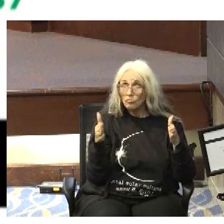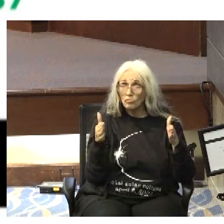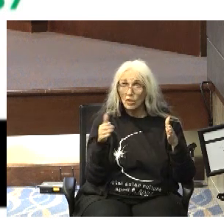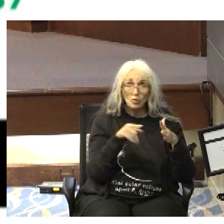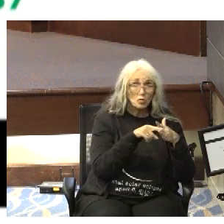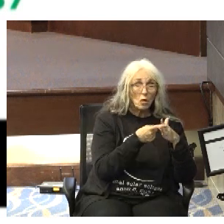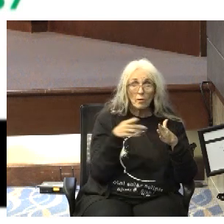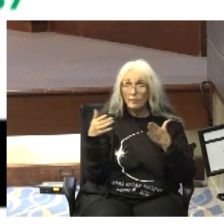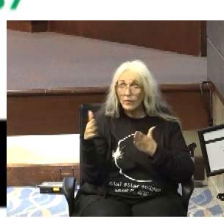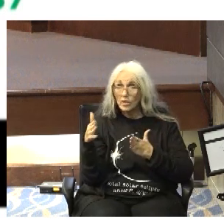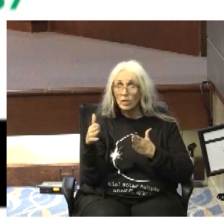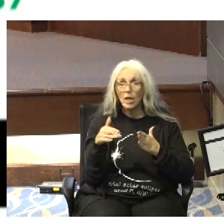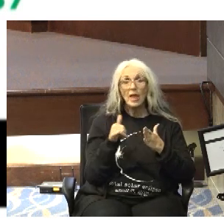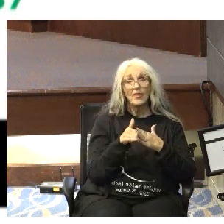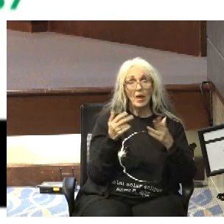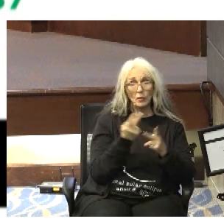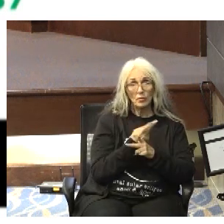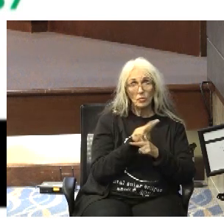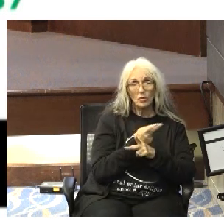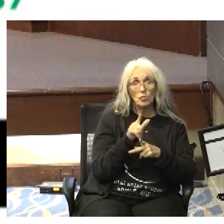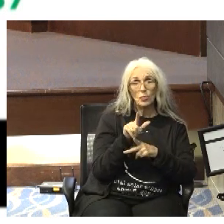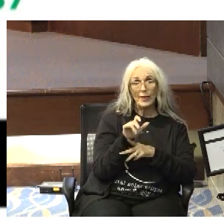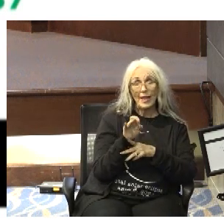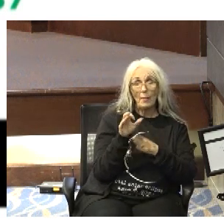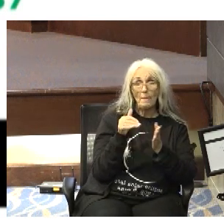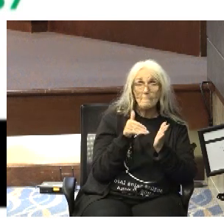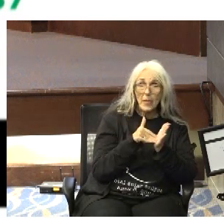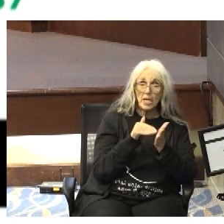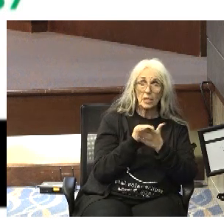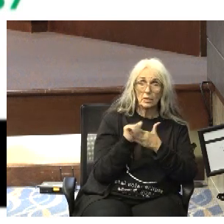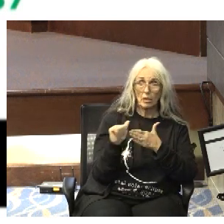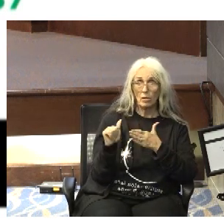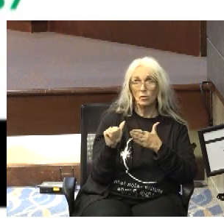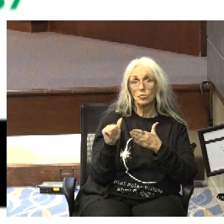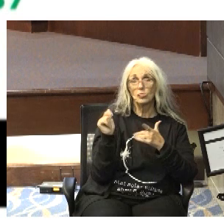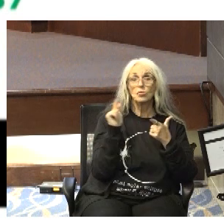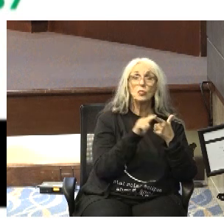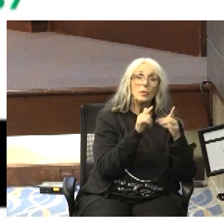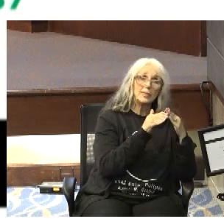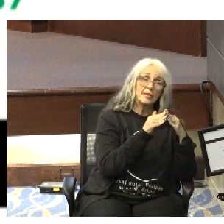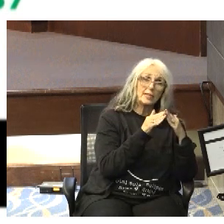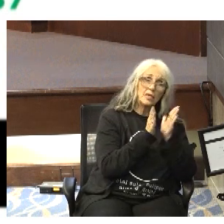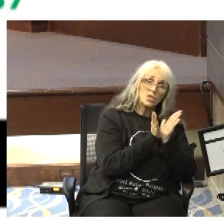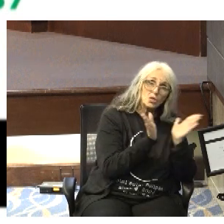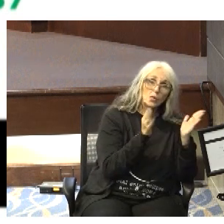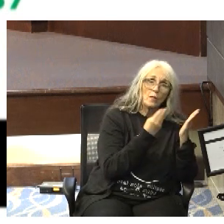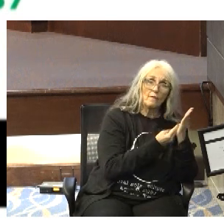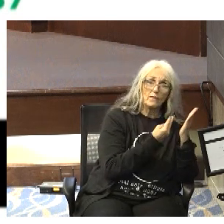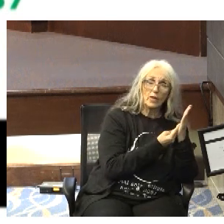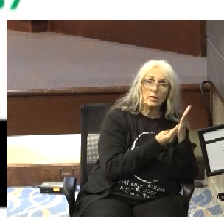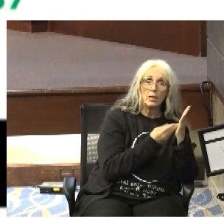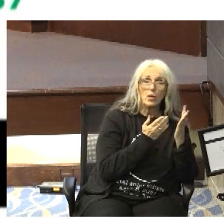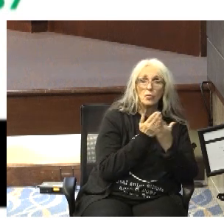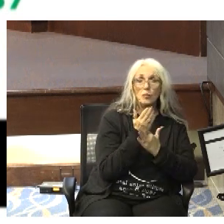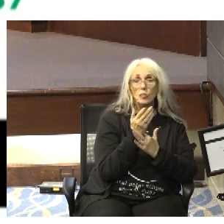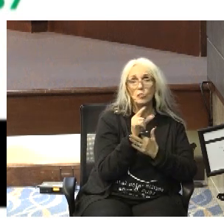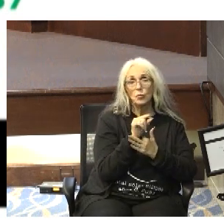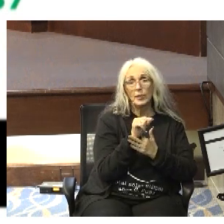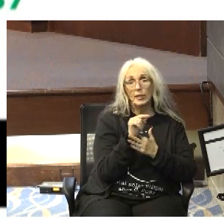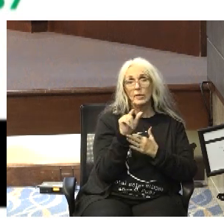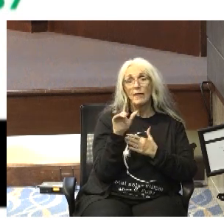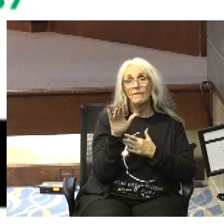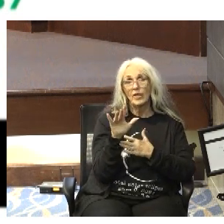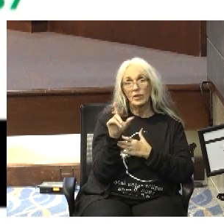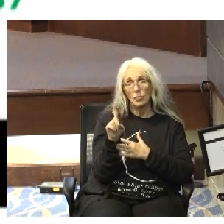That would generate $29 million to the city's general fund through 2051. That's a